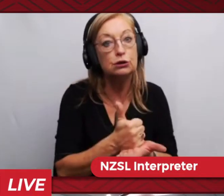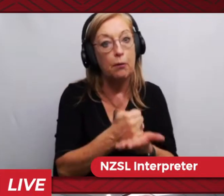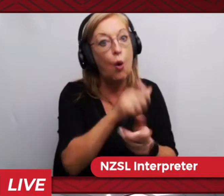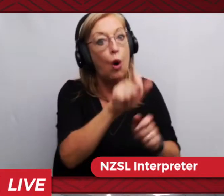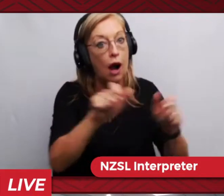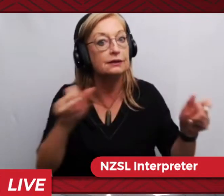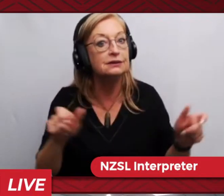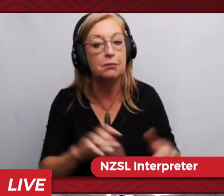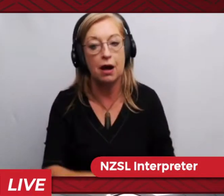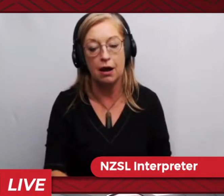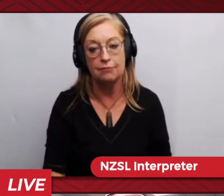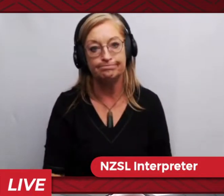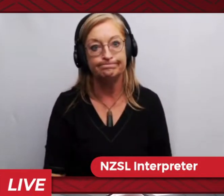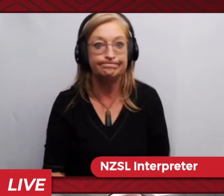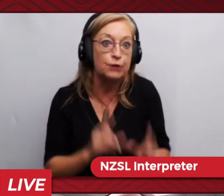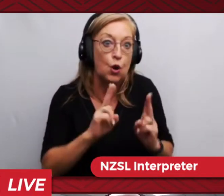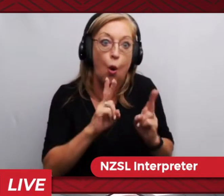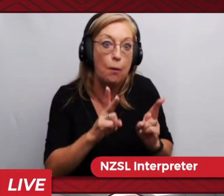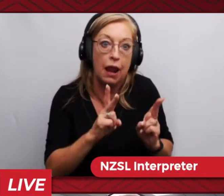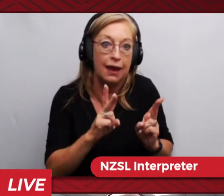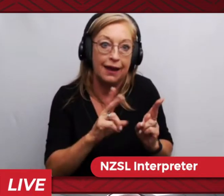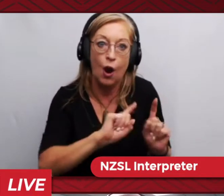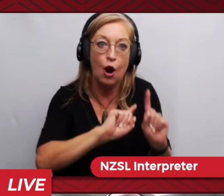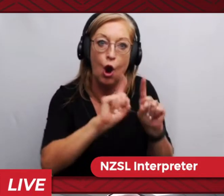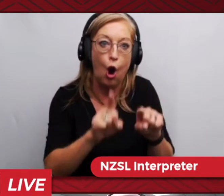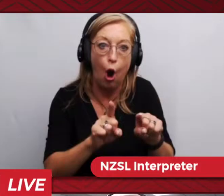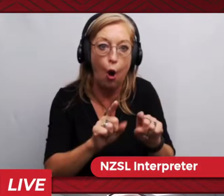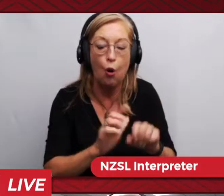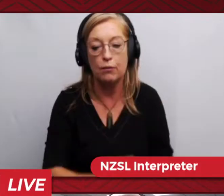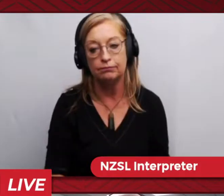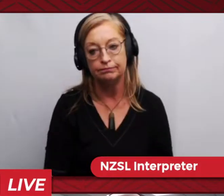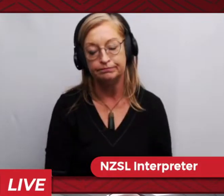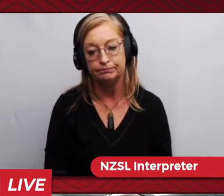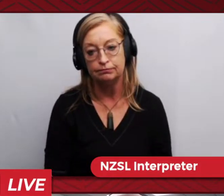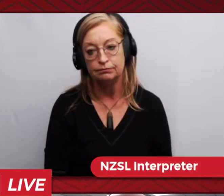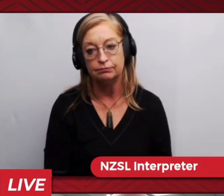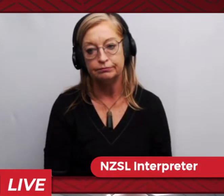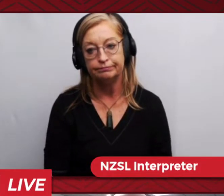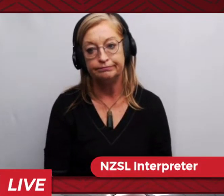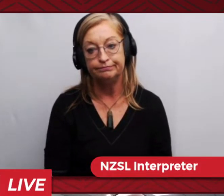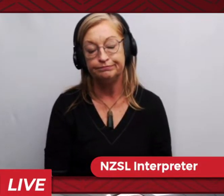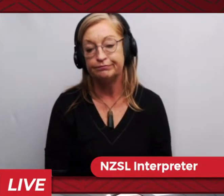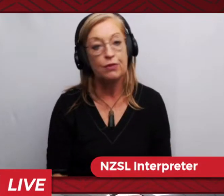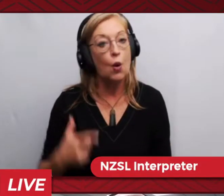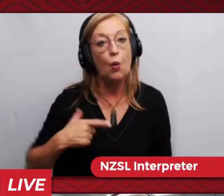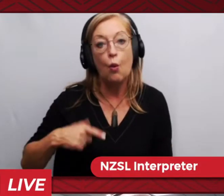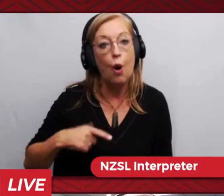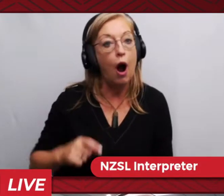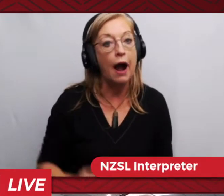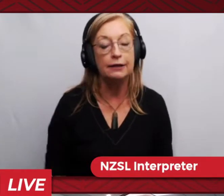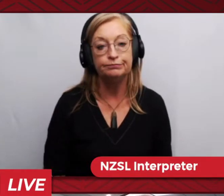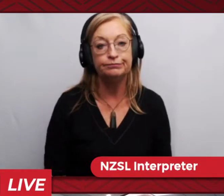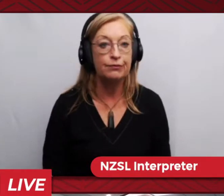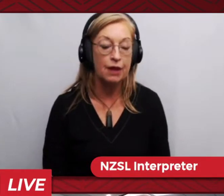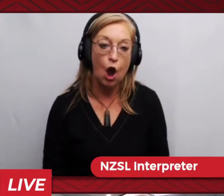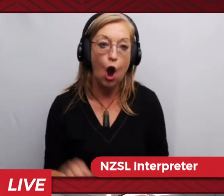they normally come and support, just because of the increased cost of